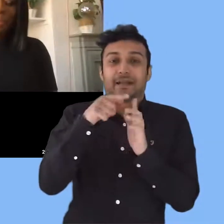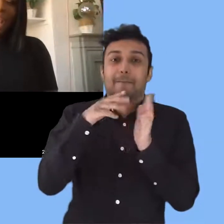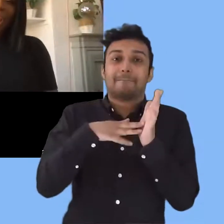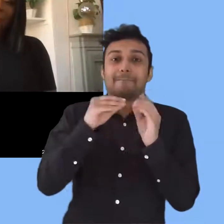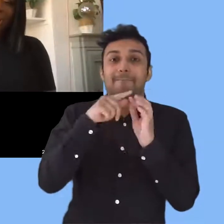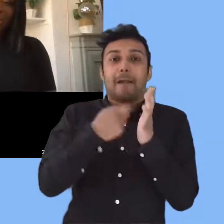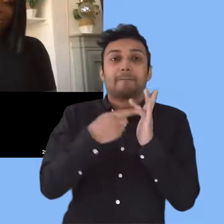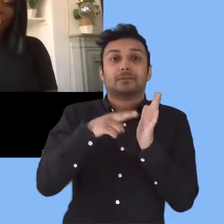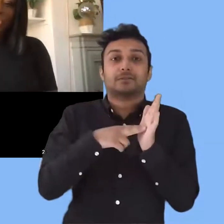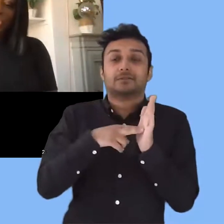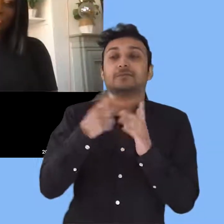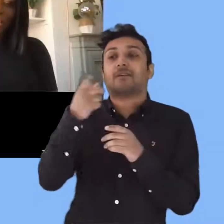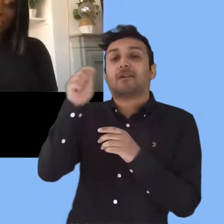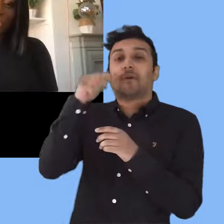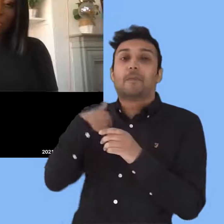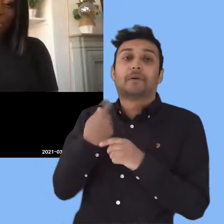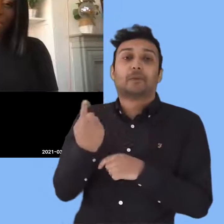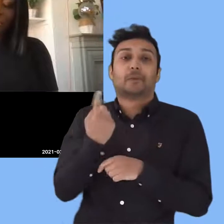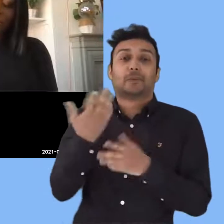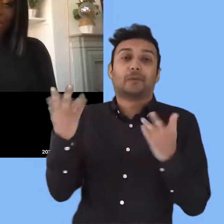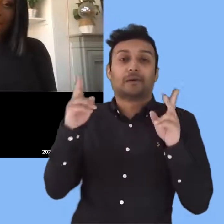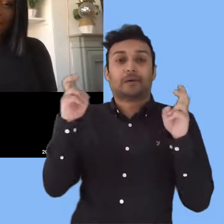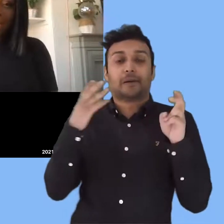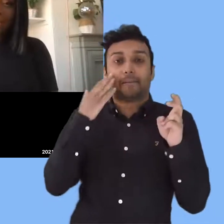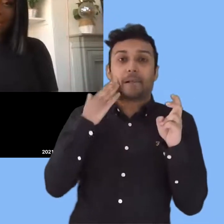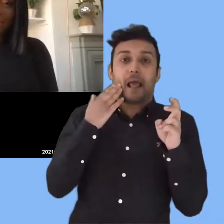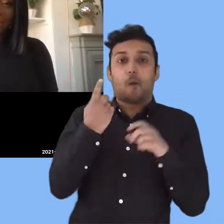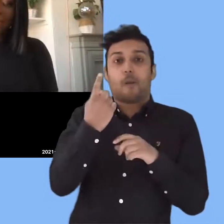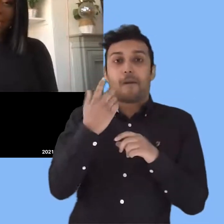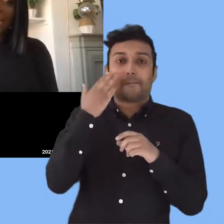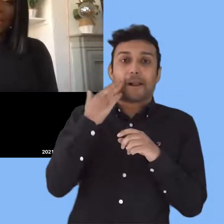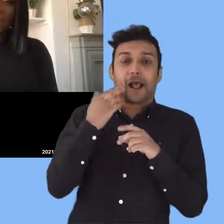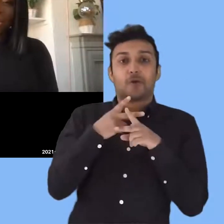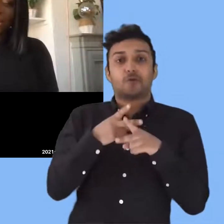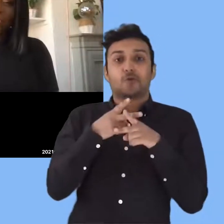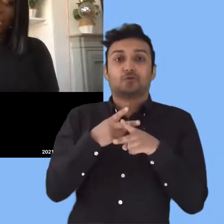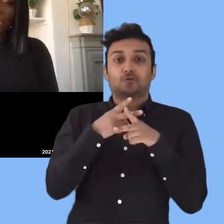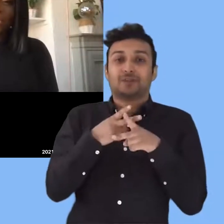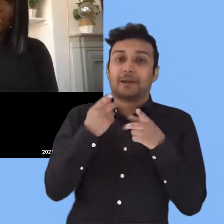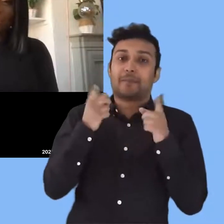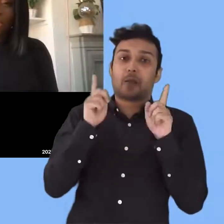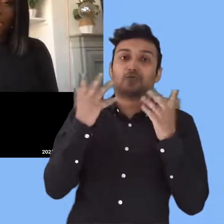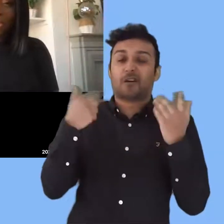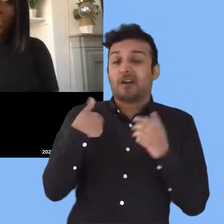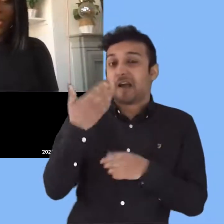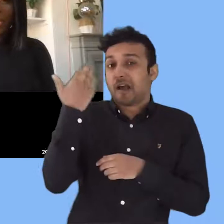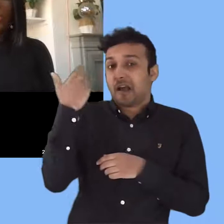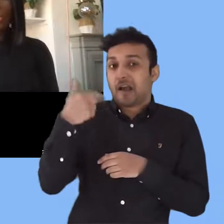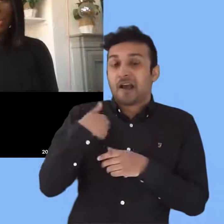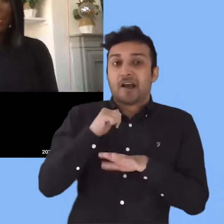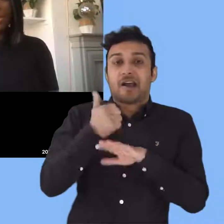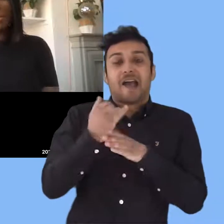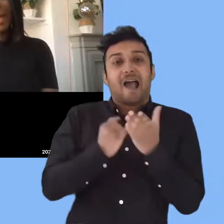Manager, and just under a year ago, I created and set up an anti-racist training and consultancy